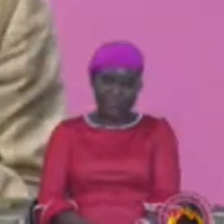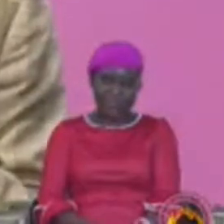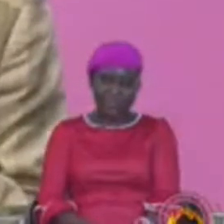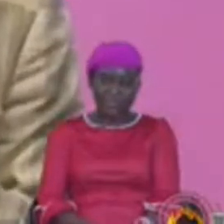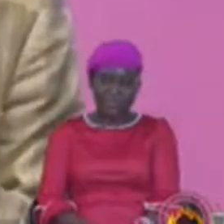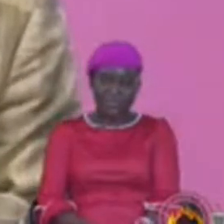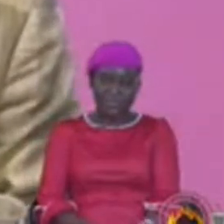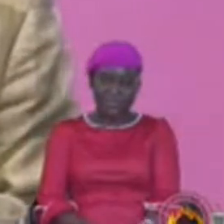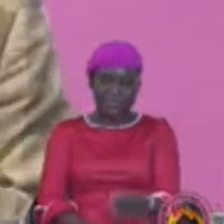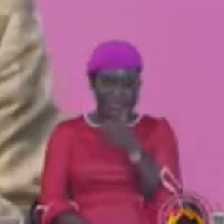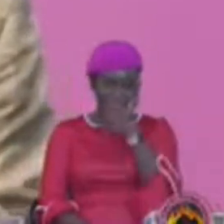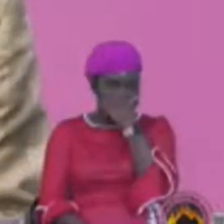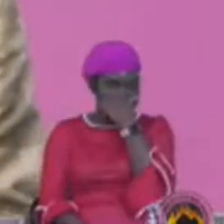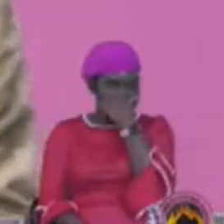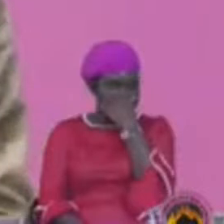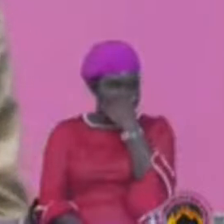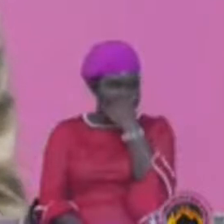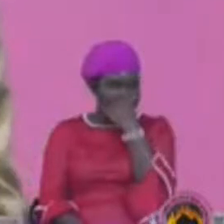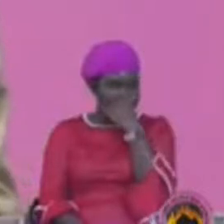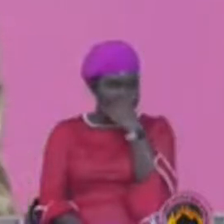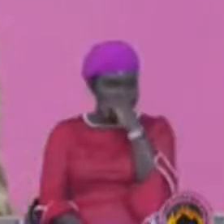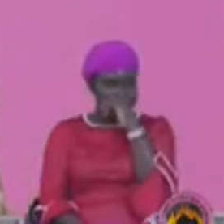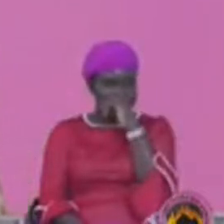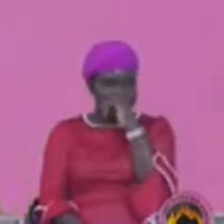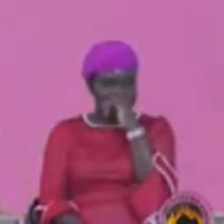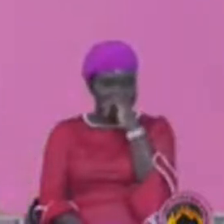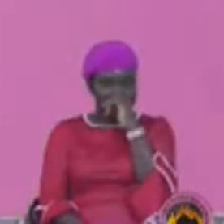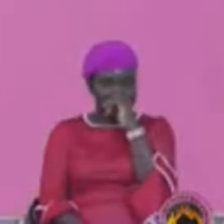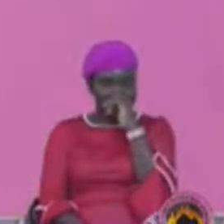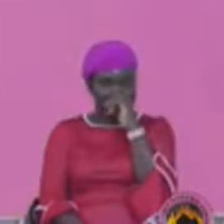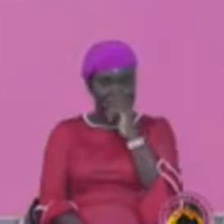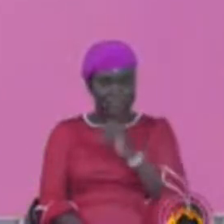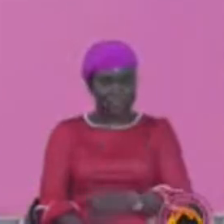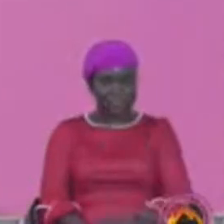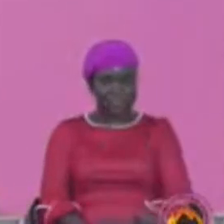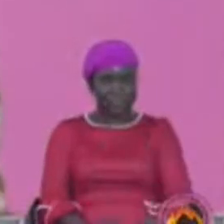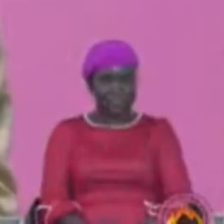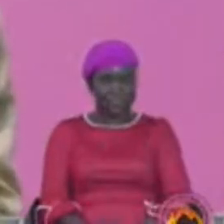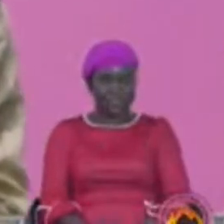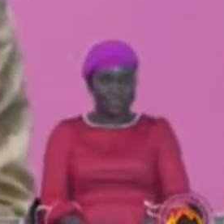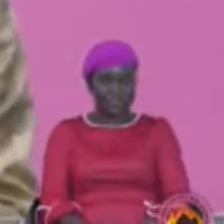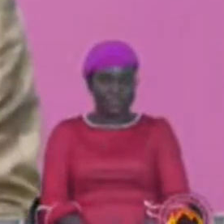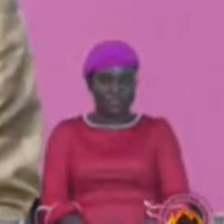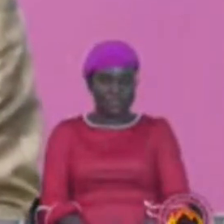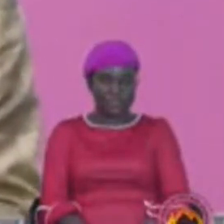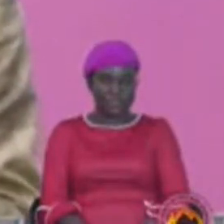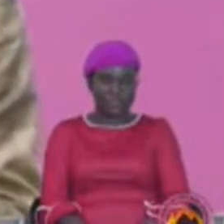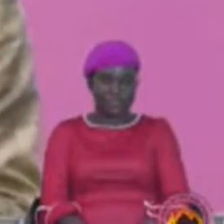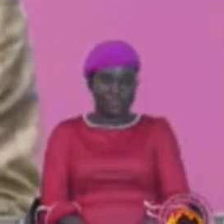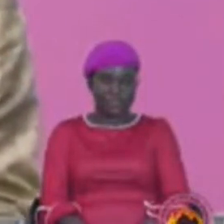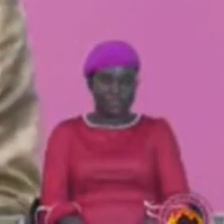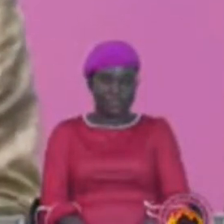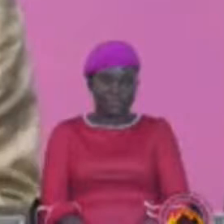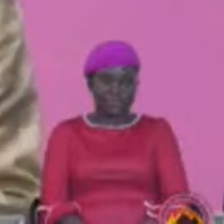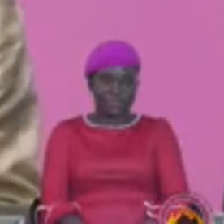won fun osu mejo no fi wa nipo airise se eleje ohun to nira fun won sugbon ni gba to ma fi ya to ma fi di bere odun yi won ri ise kan gba